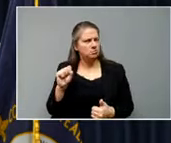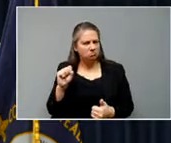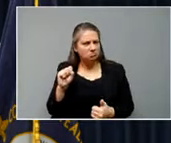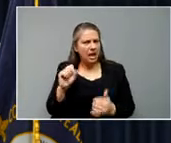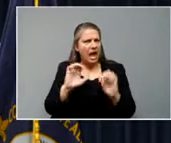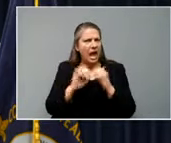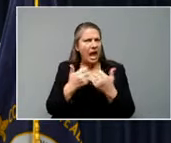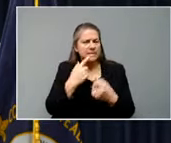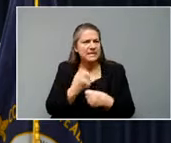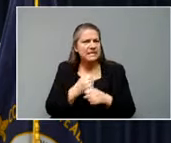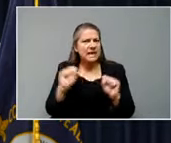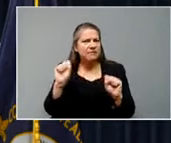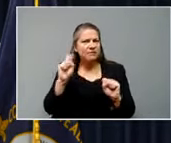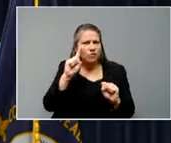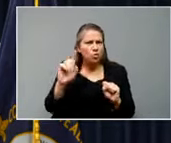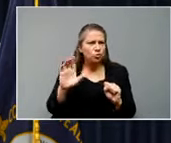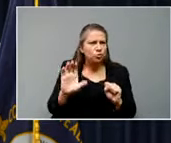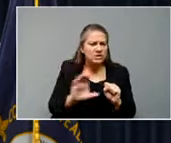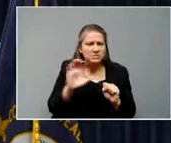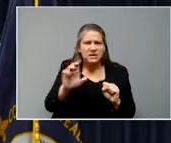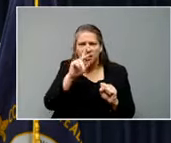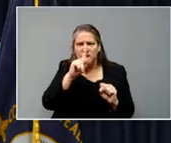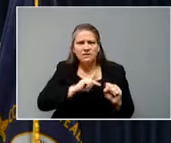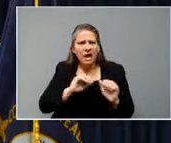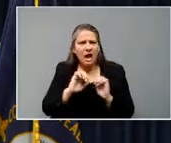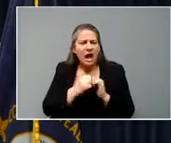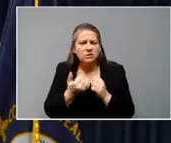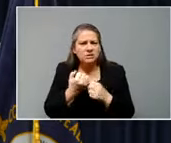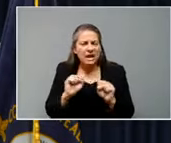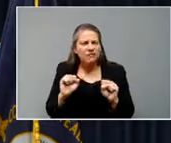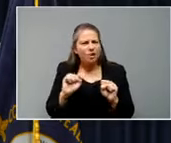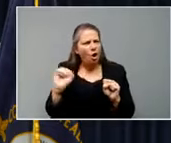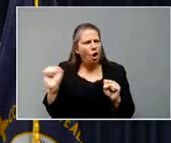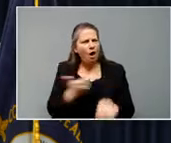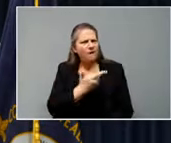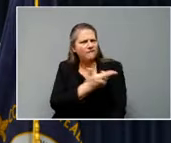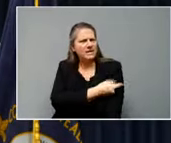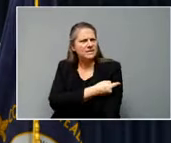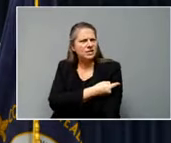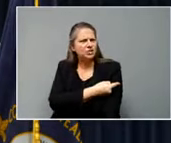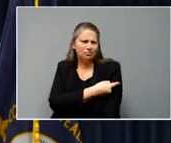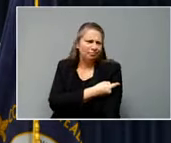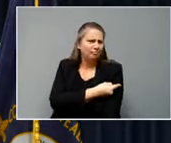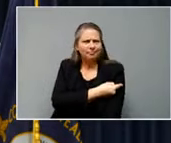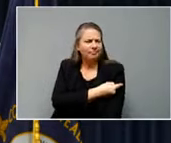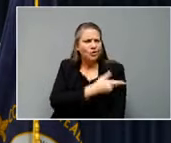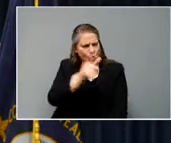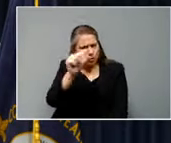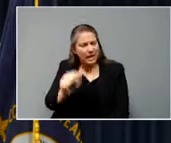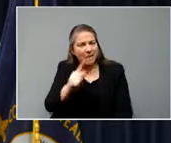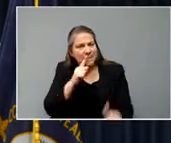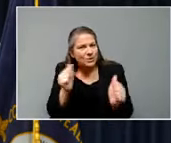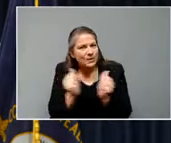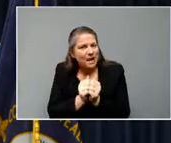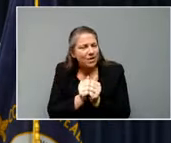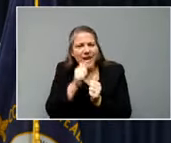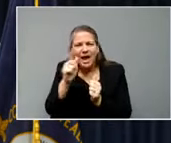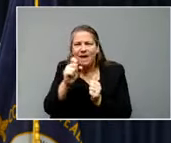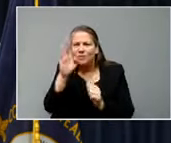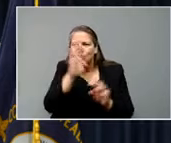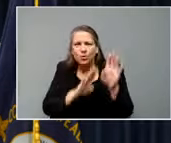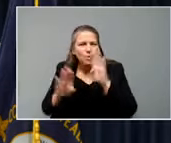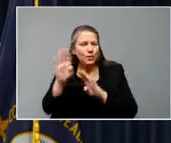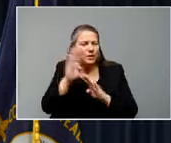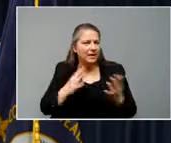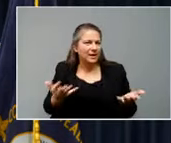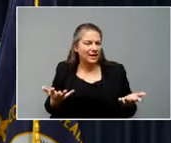get everybody vaccinated, right? I mean, it's a tool where you can be together not be worried about it. That we're going to recommend a couple of